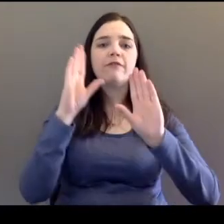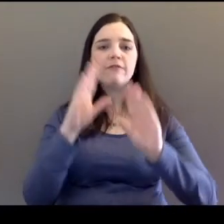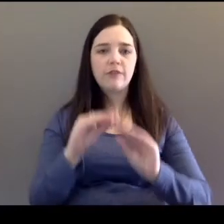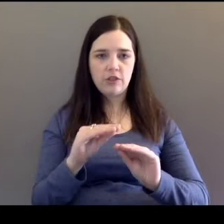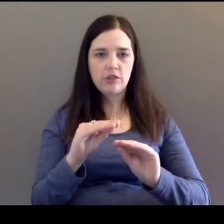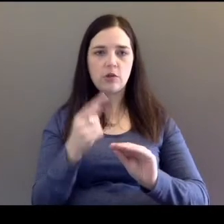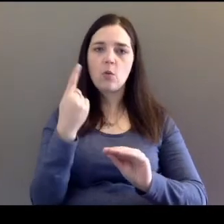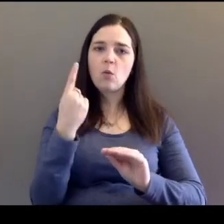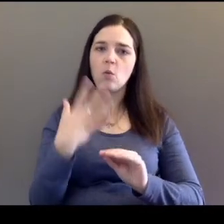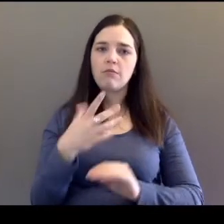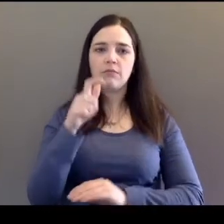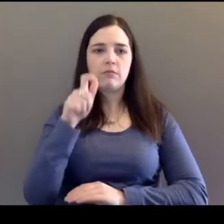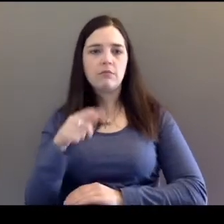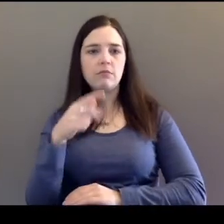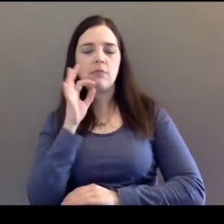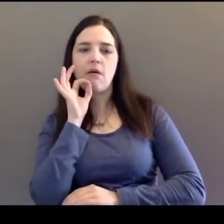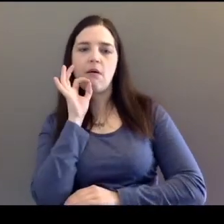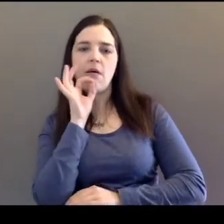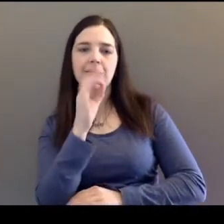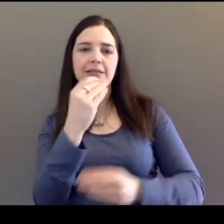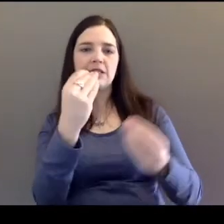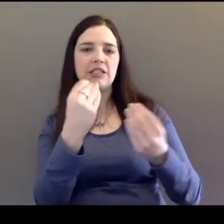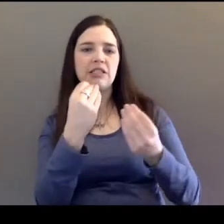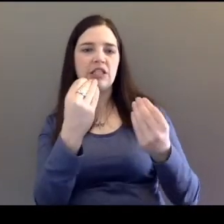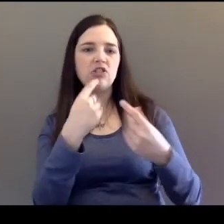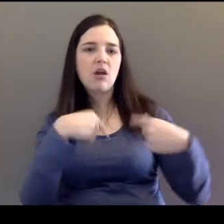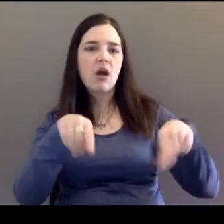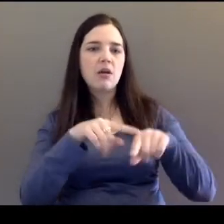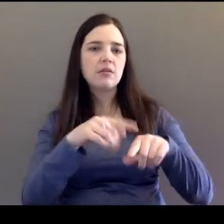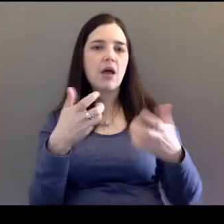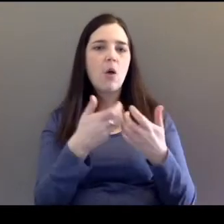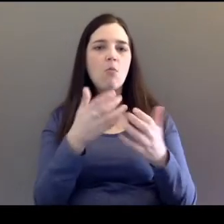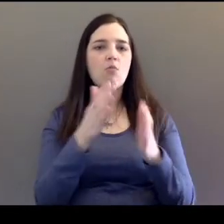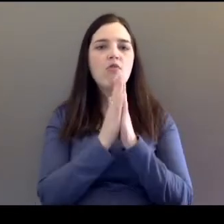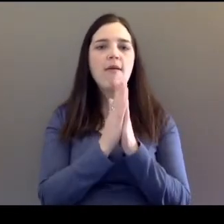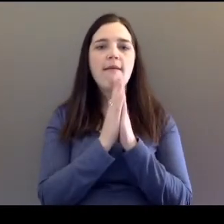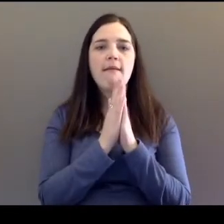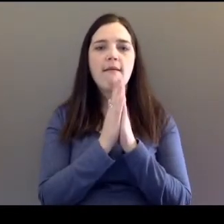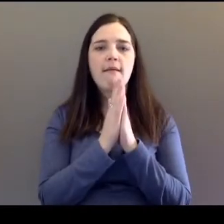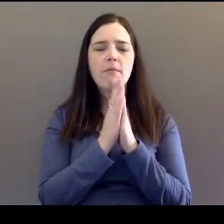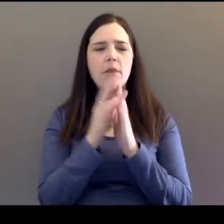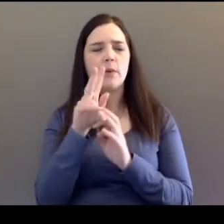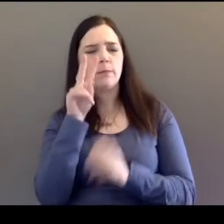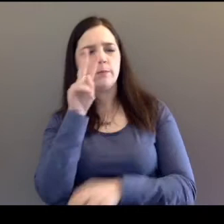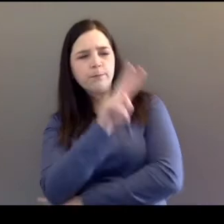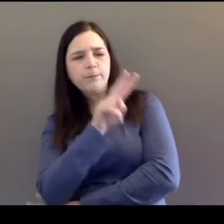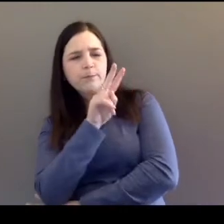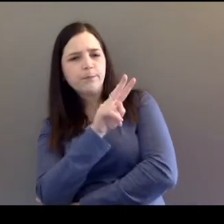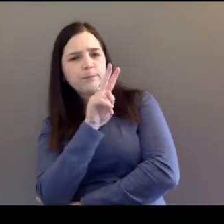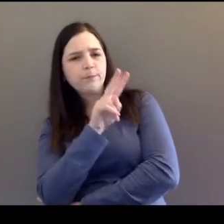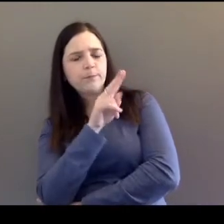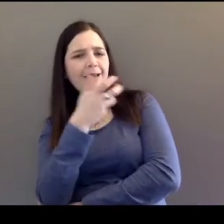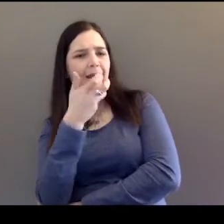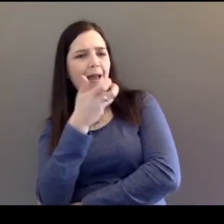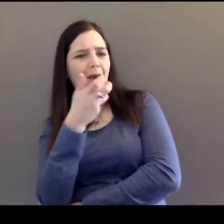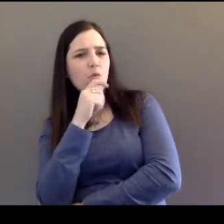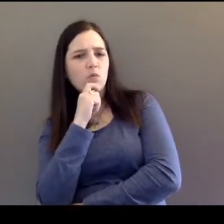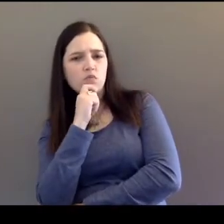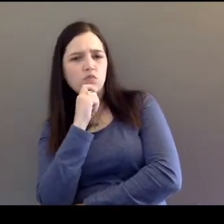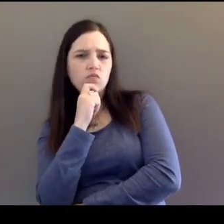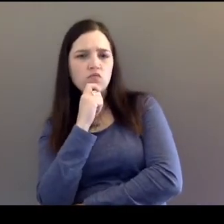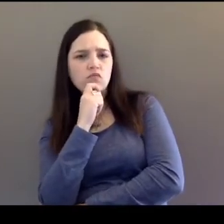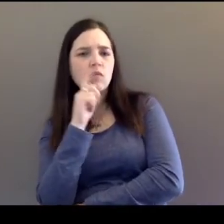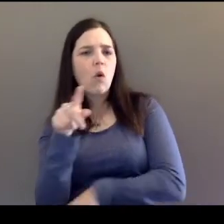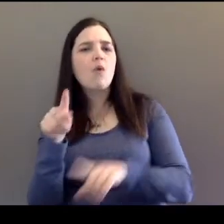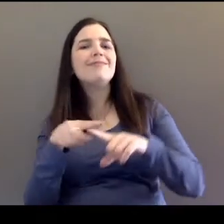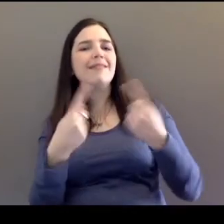said, teach us to pray. They were watching Jesus pray. They were seeing that this made the difference.